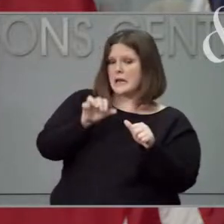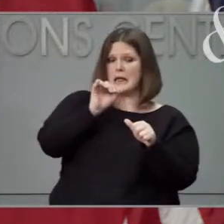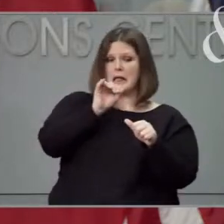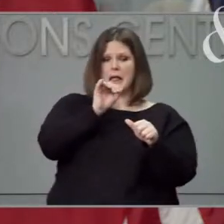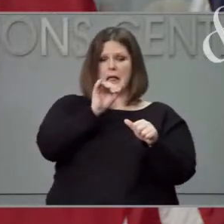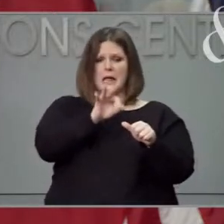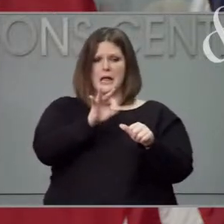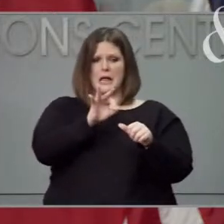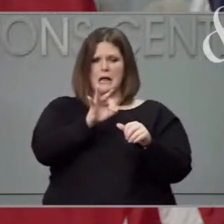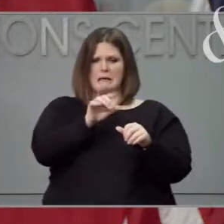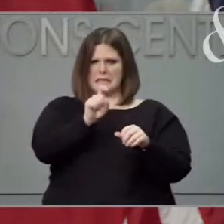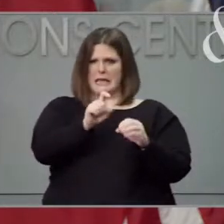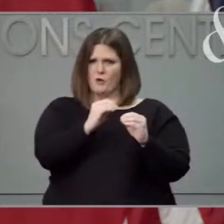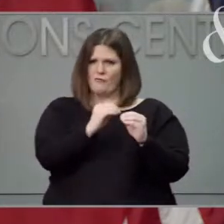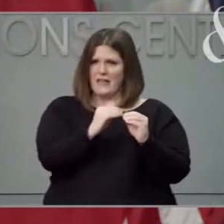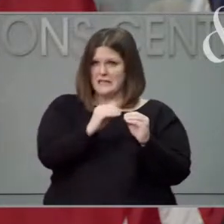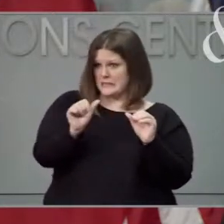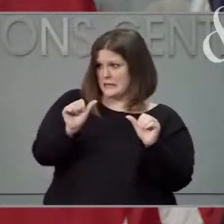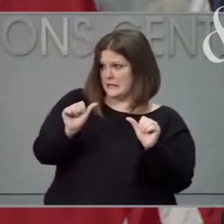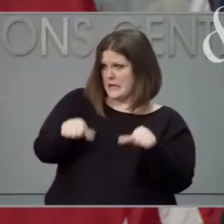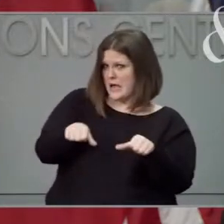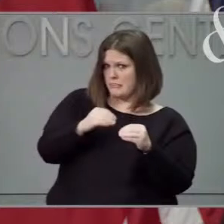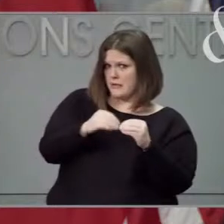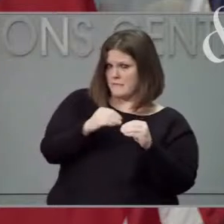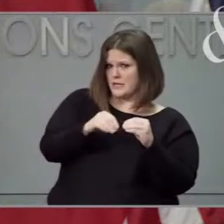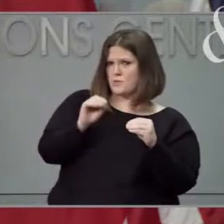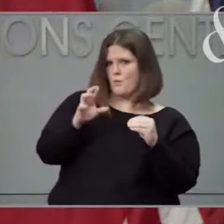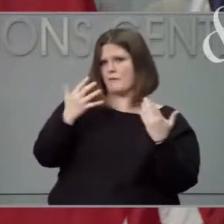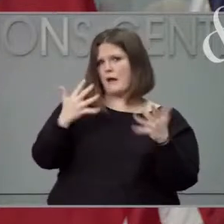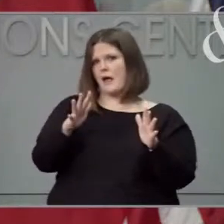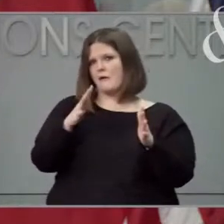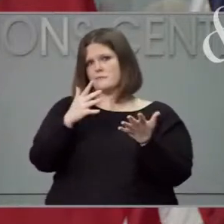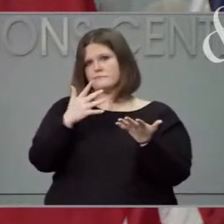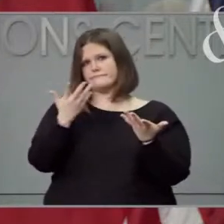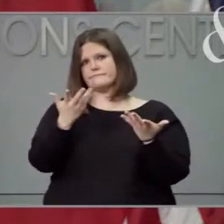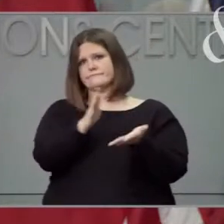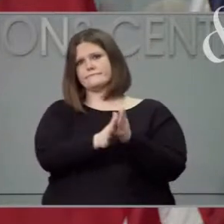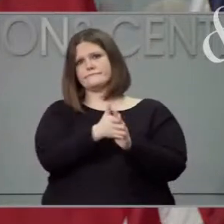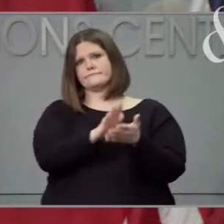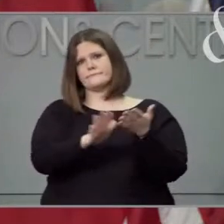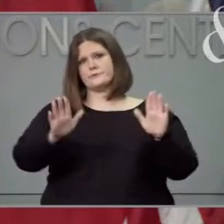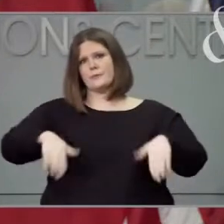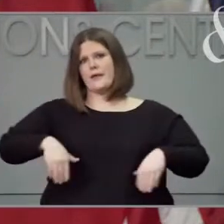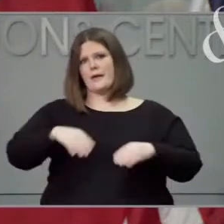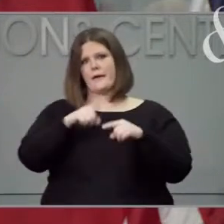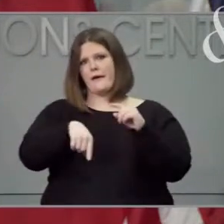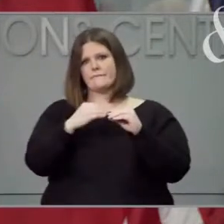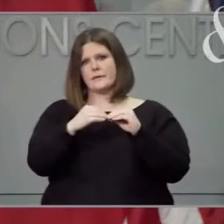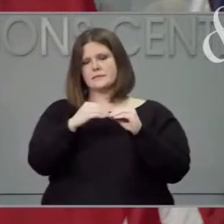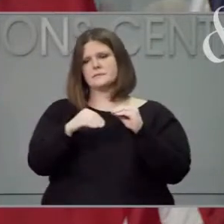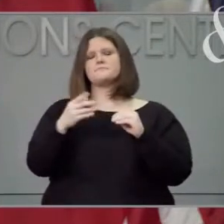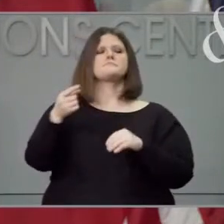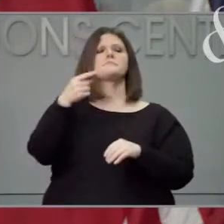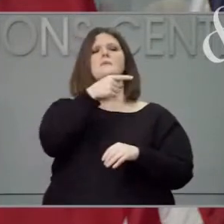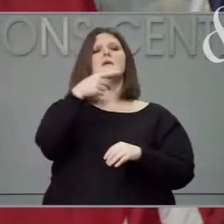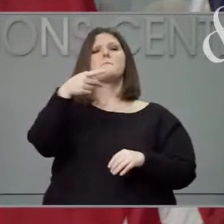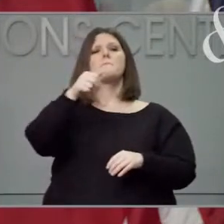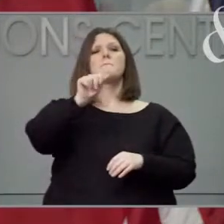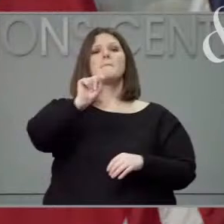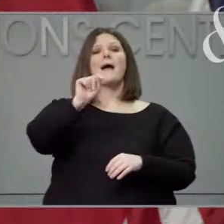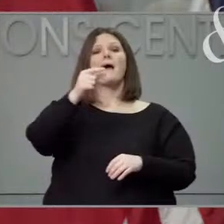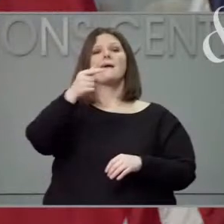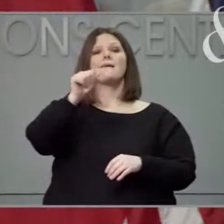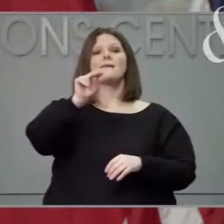issues if they get contacted by the state, or is that deadline done and gone? So I'll let Pat Gannon send you the